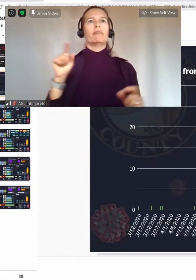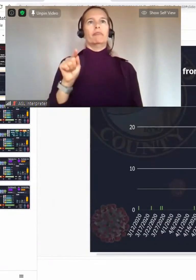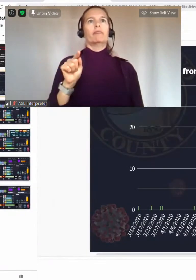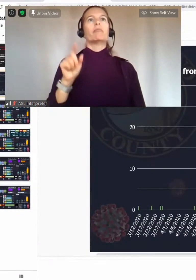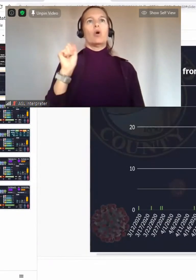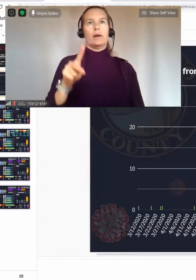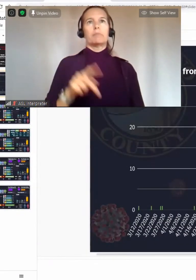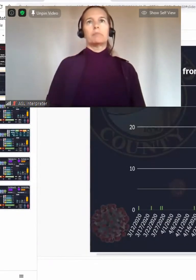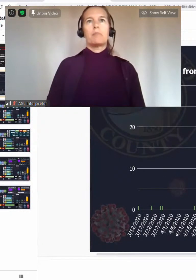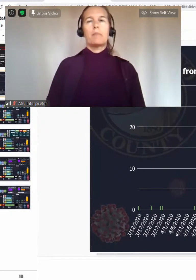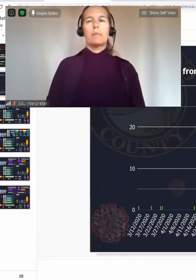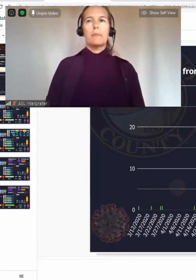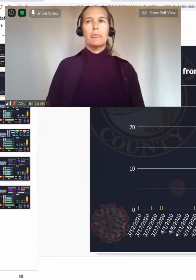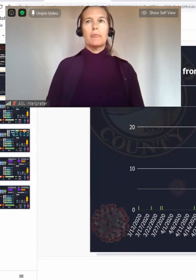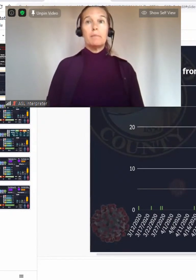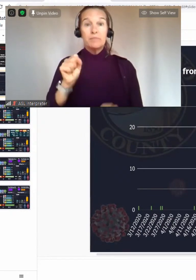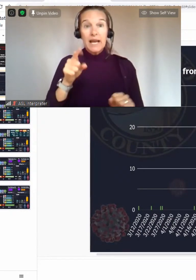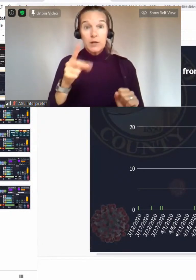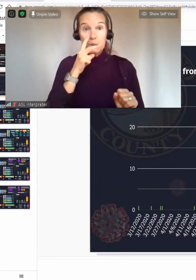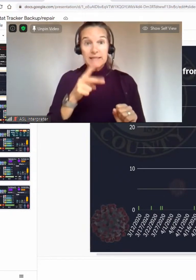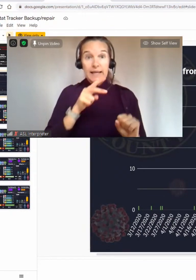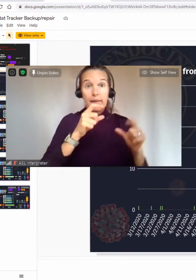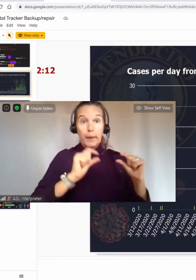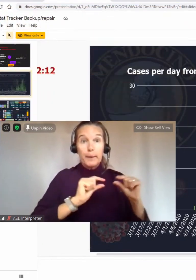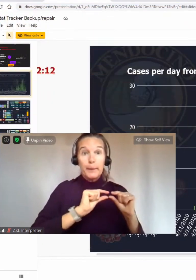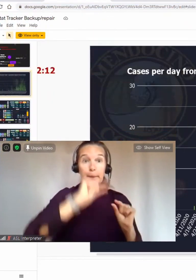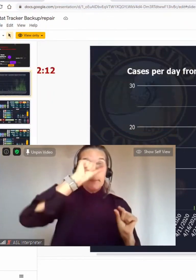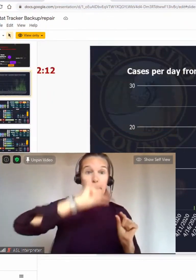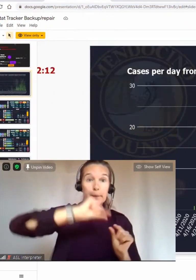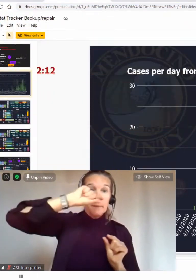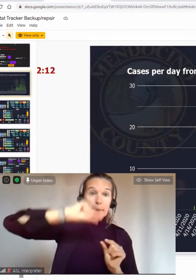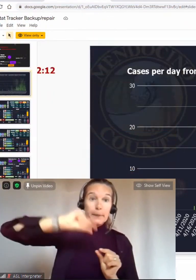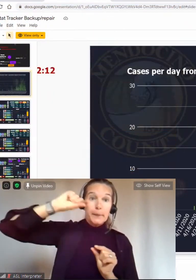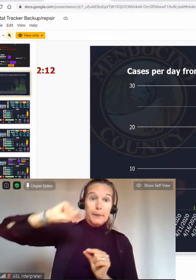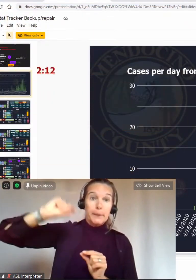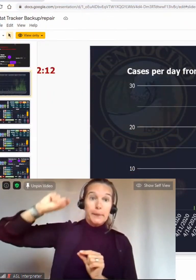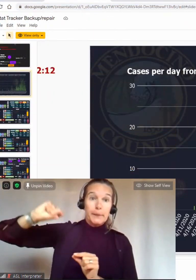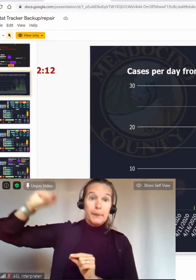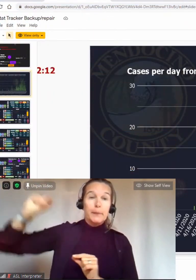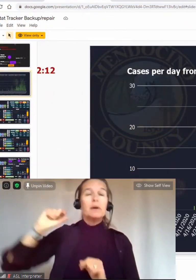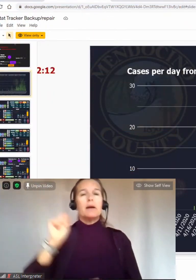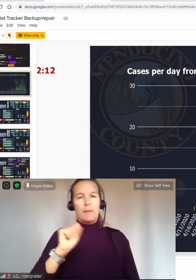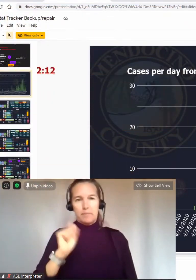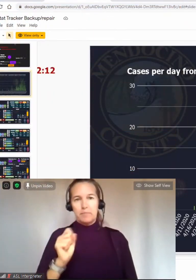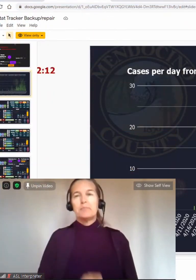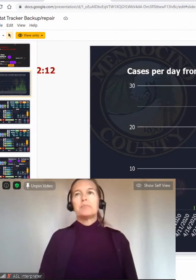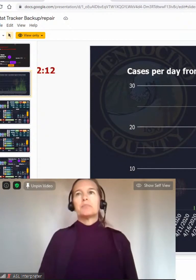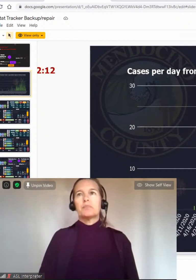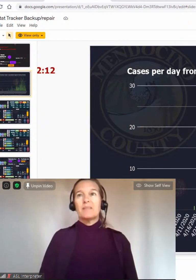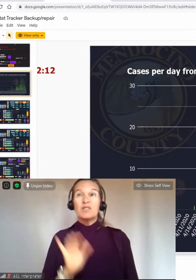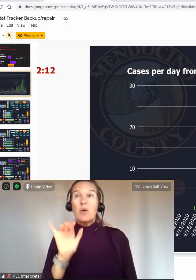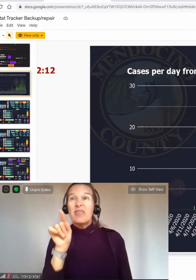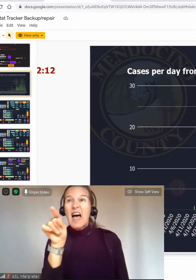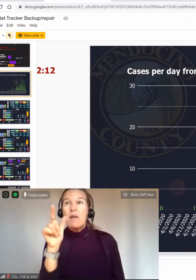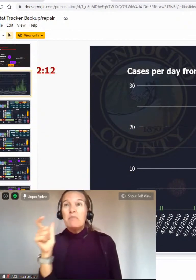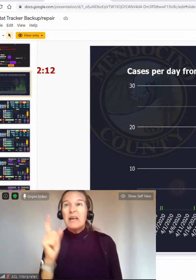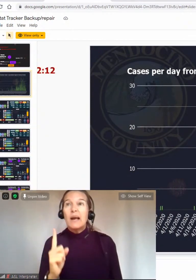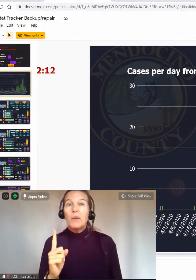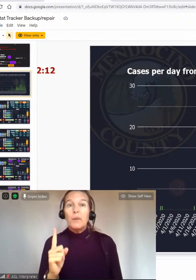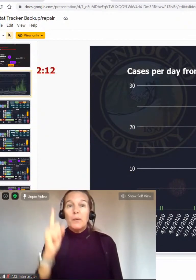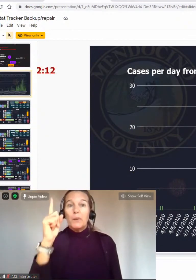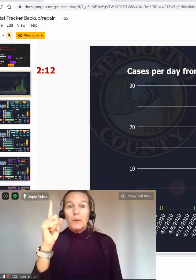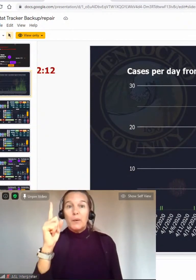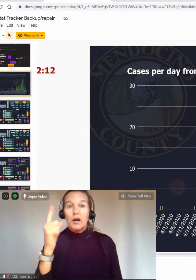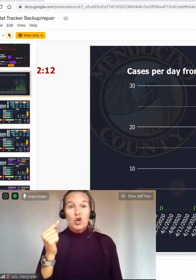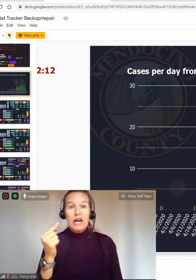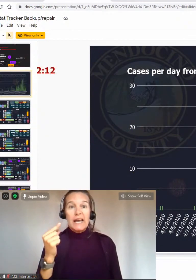There we go. Can you see my screen at this point? Yes. So we had this large spike, and it's